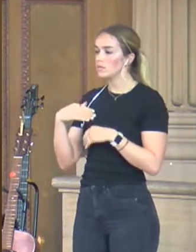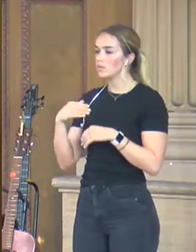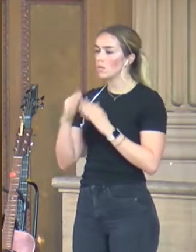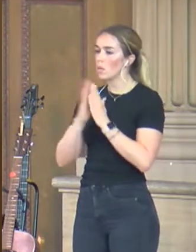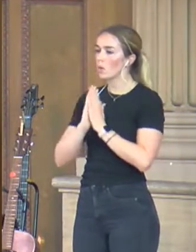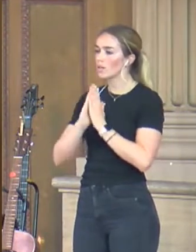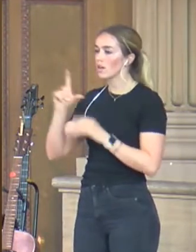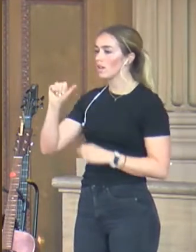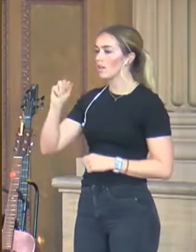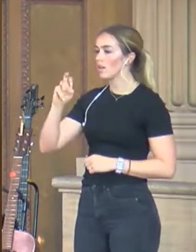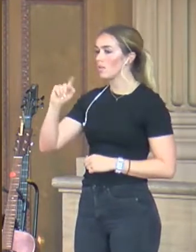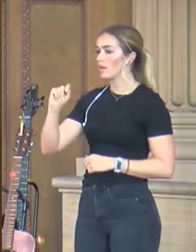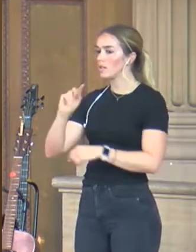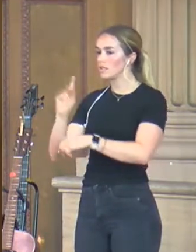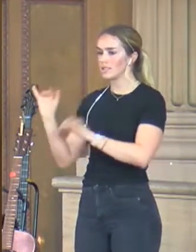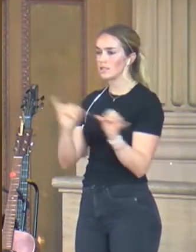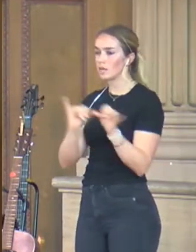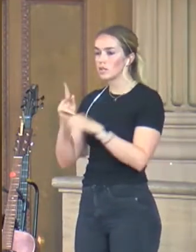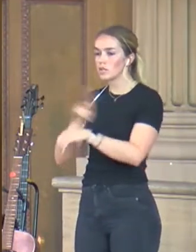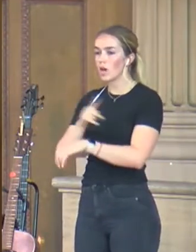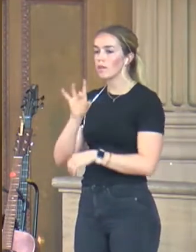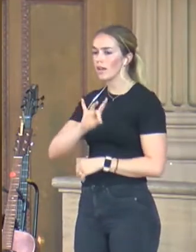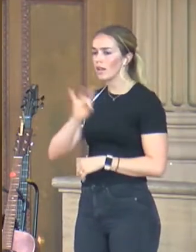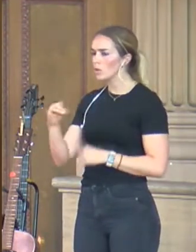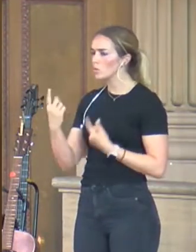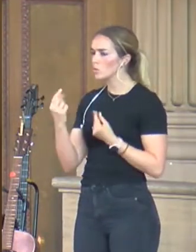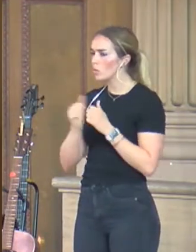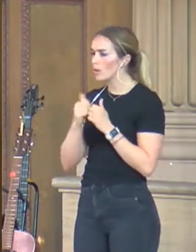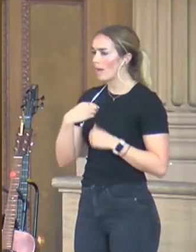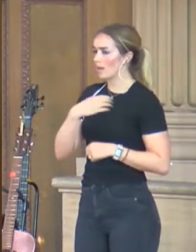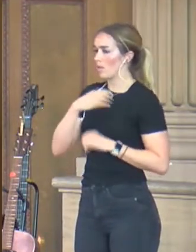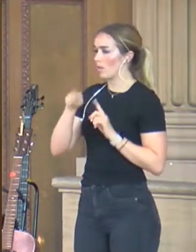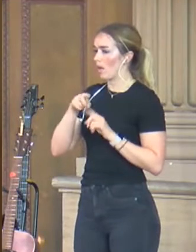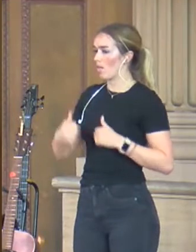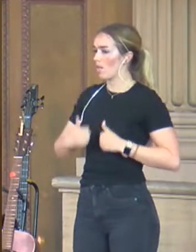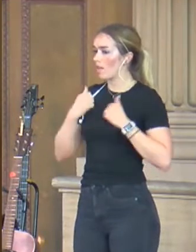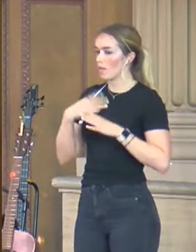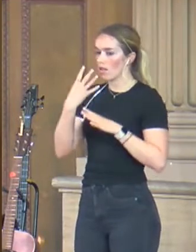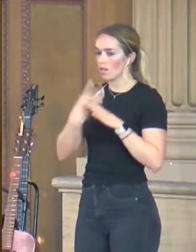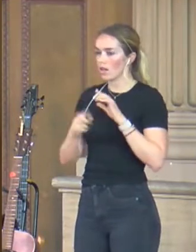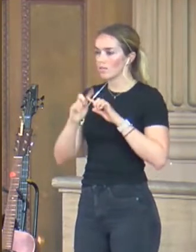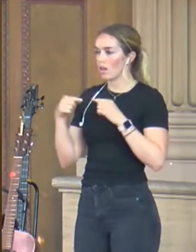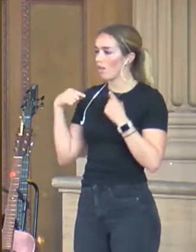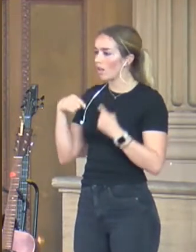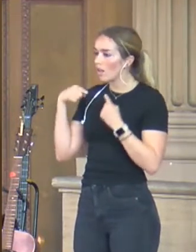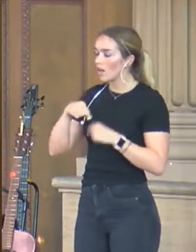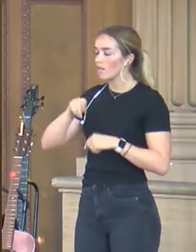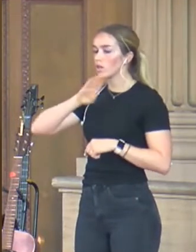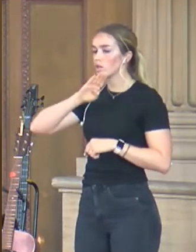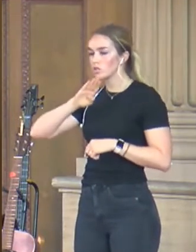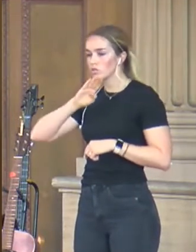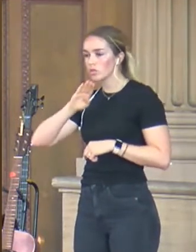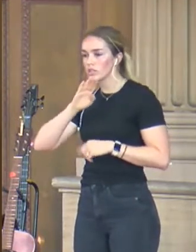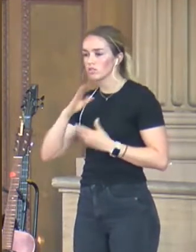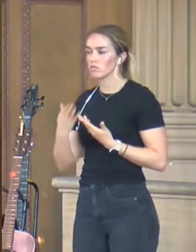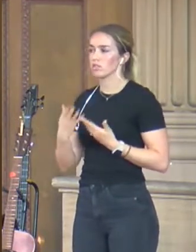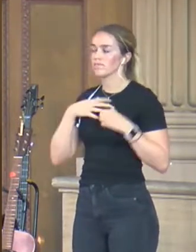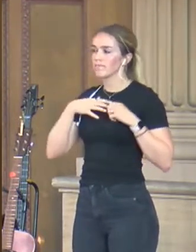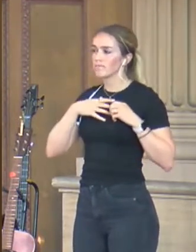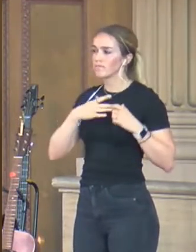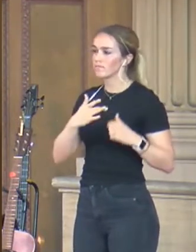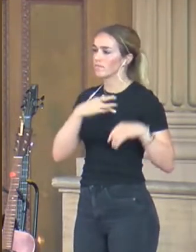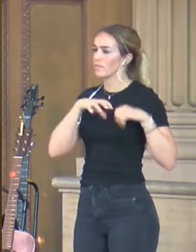in the Bible by God to teach us what to do with our complaint and with our losses, with our frustration and with our grief, and